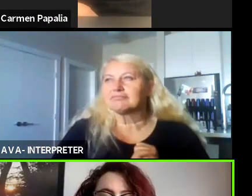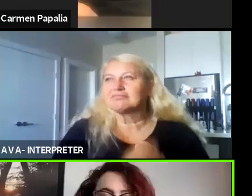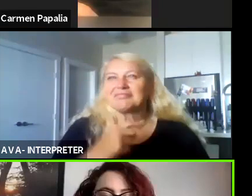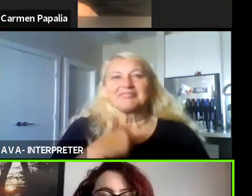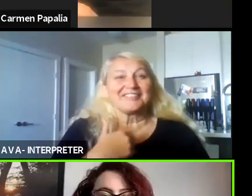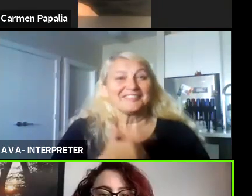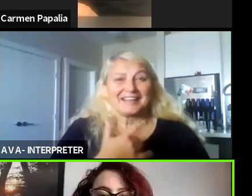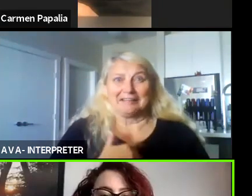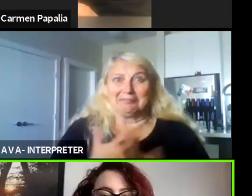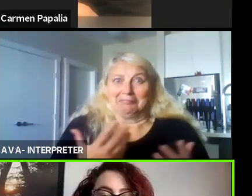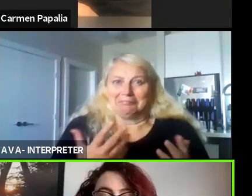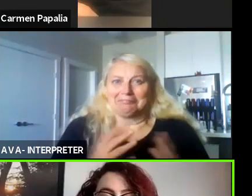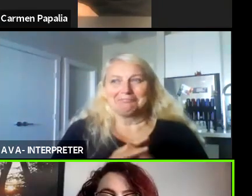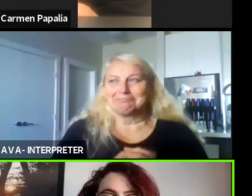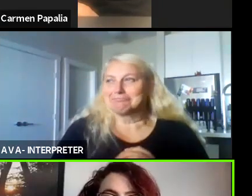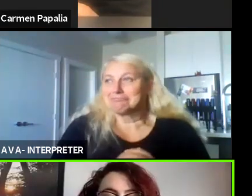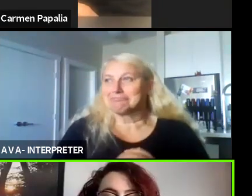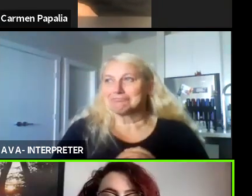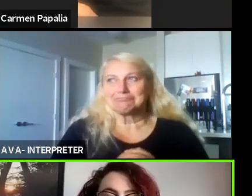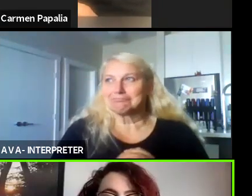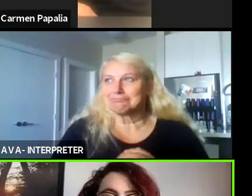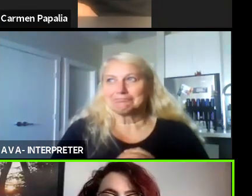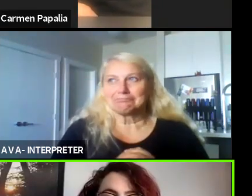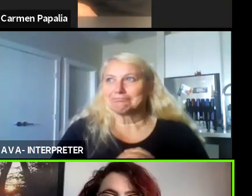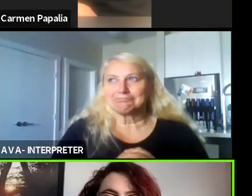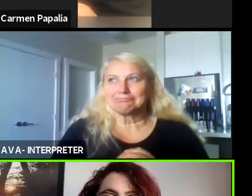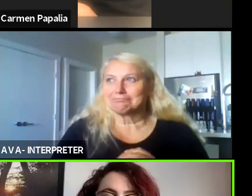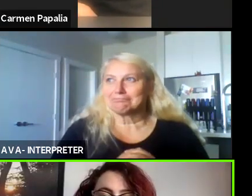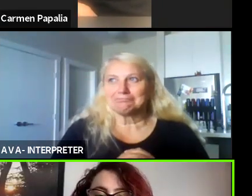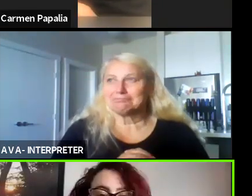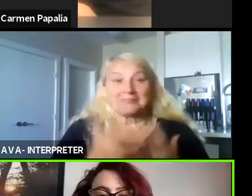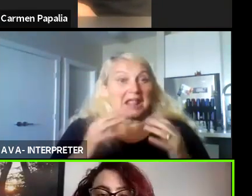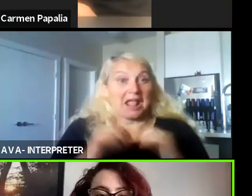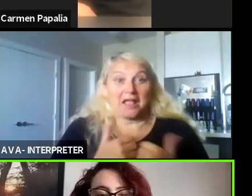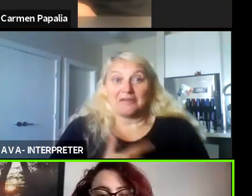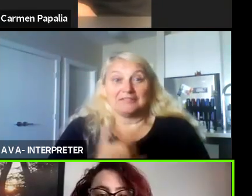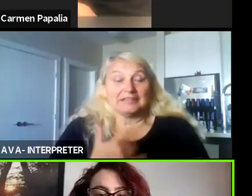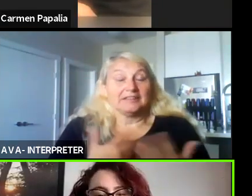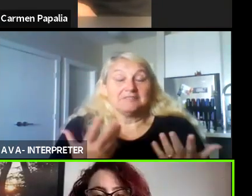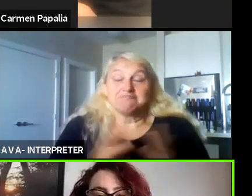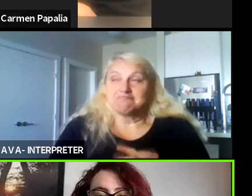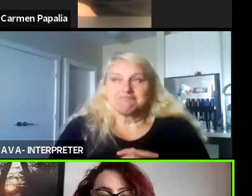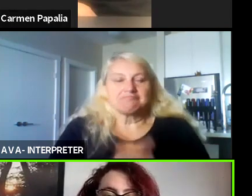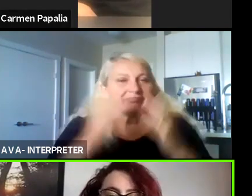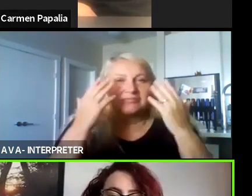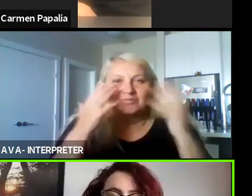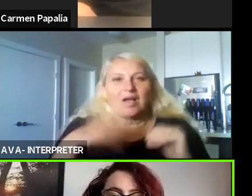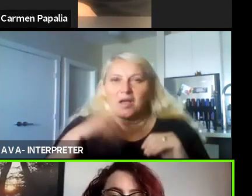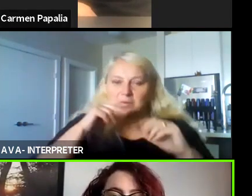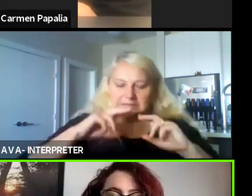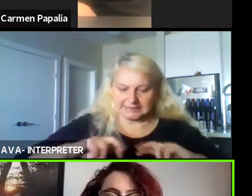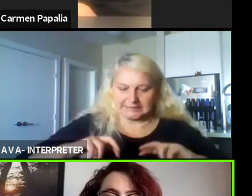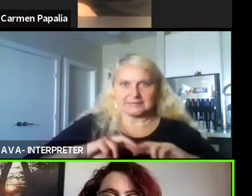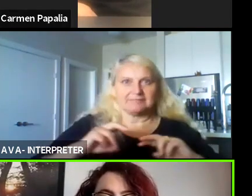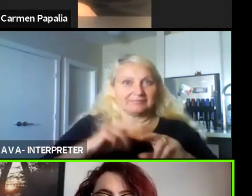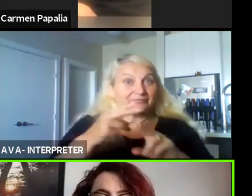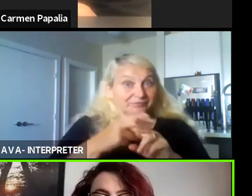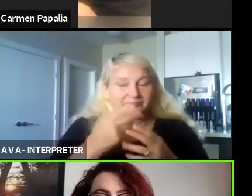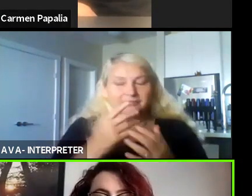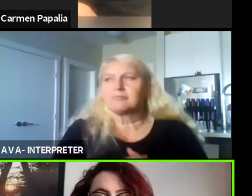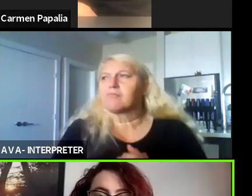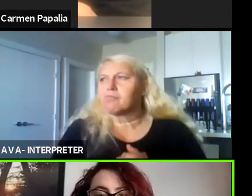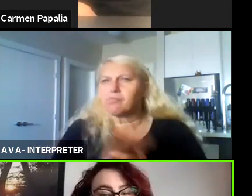I don't really know how I'm feeling. I'll work into that in a minute. Access